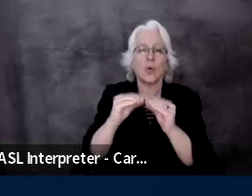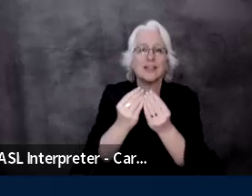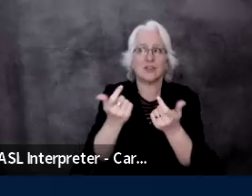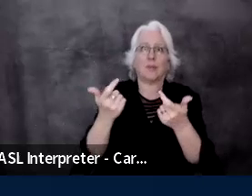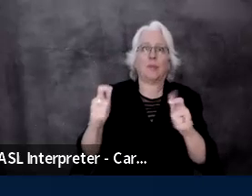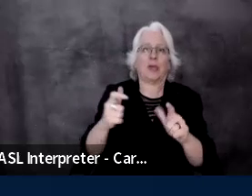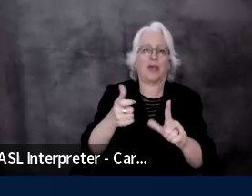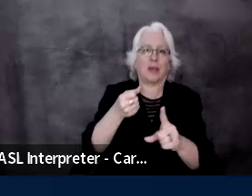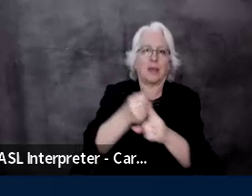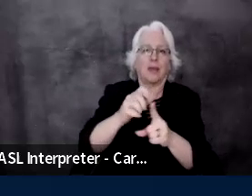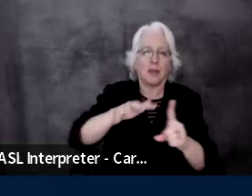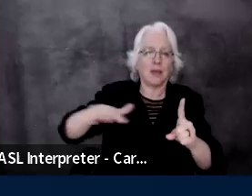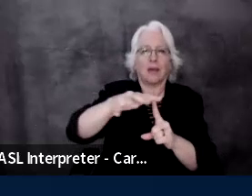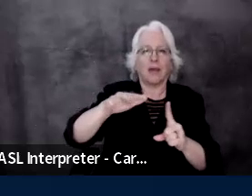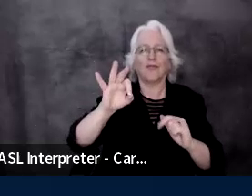are also